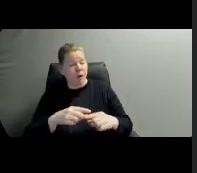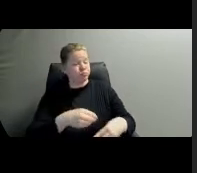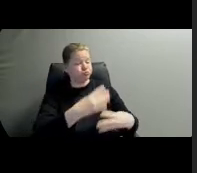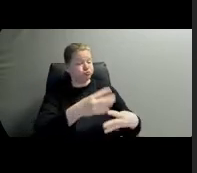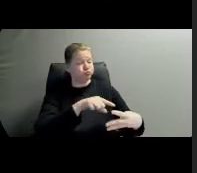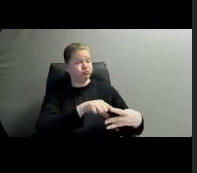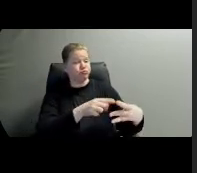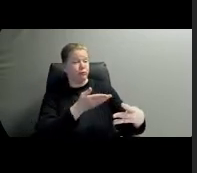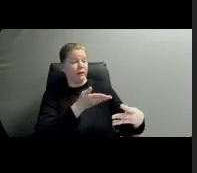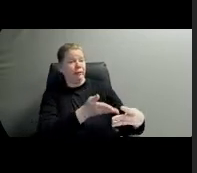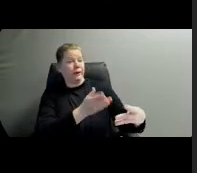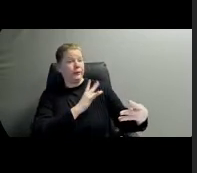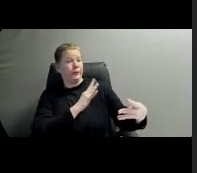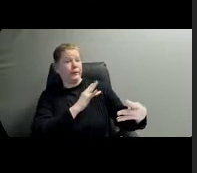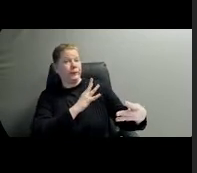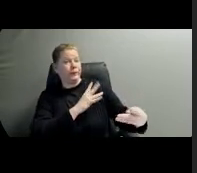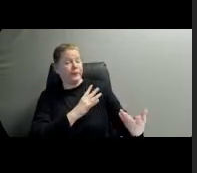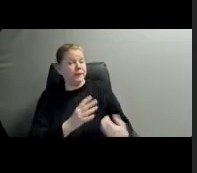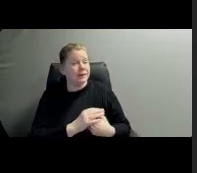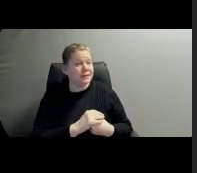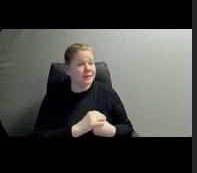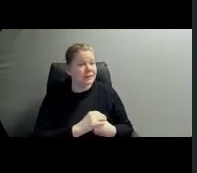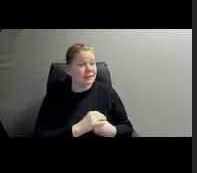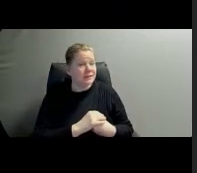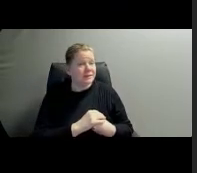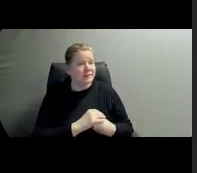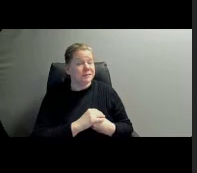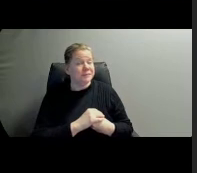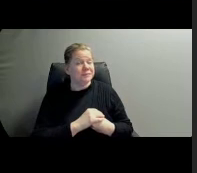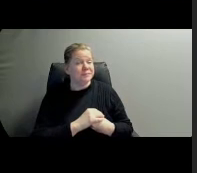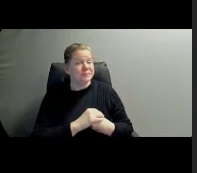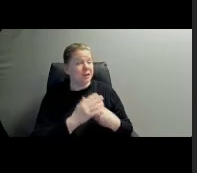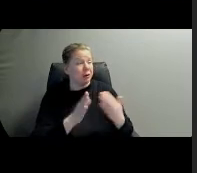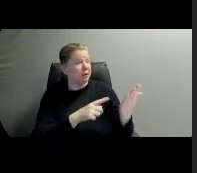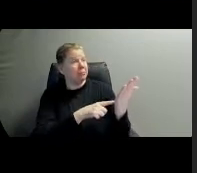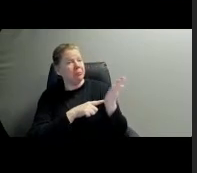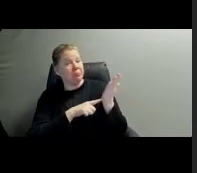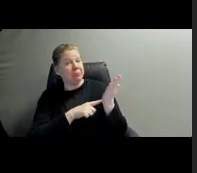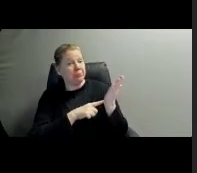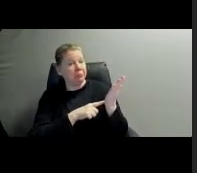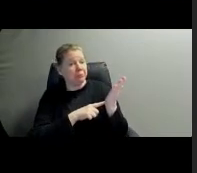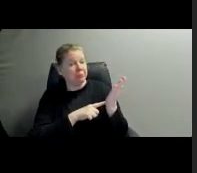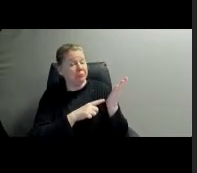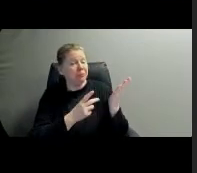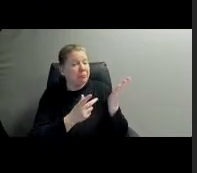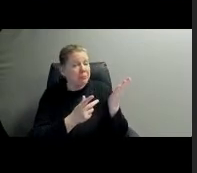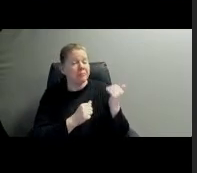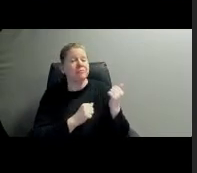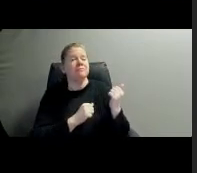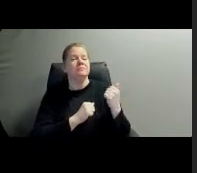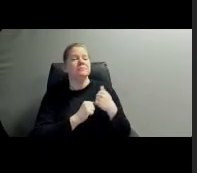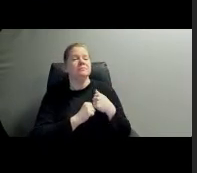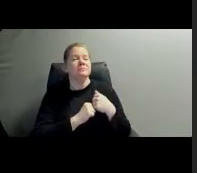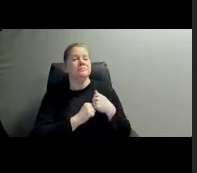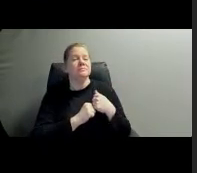don't have to go look for specific hotels and reservations, because somewhere that background research is being taken care of